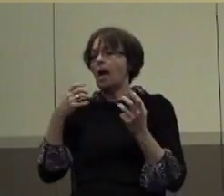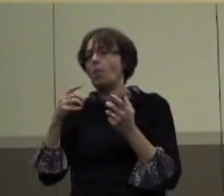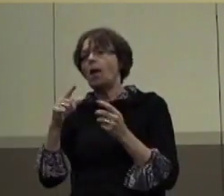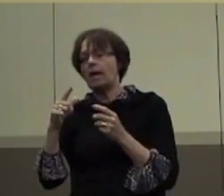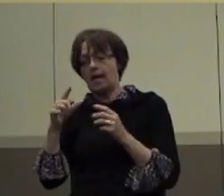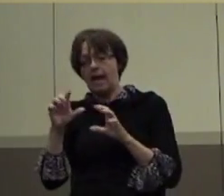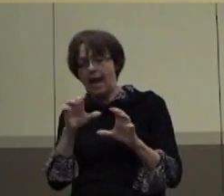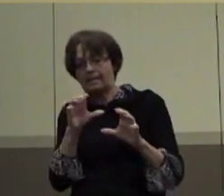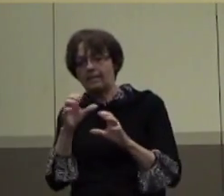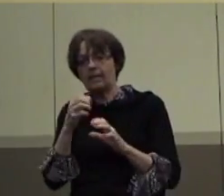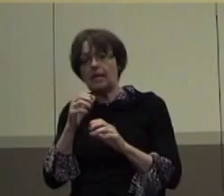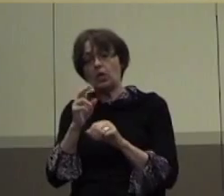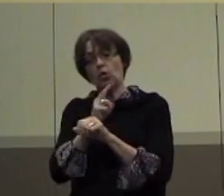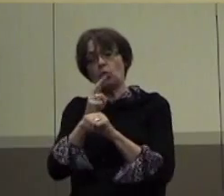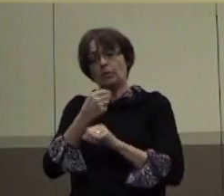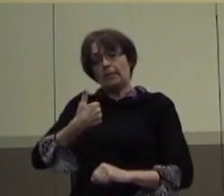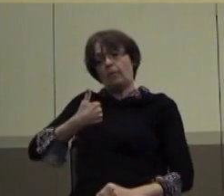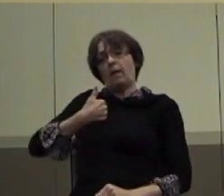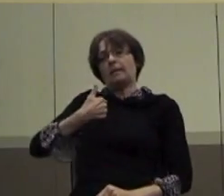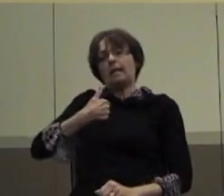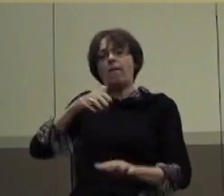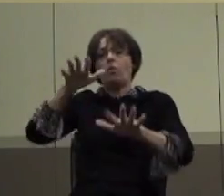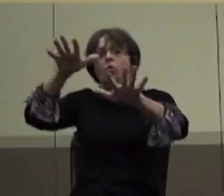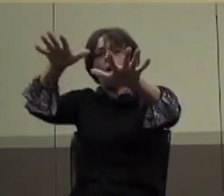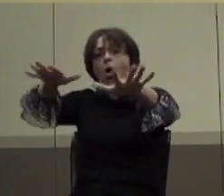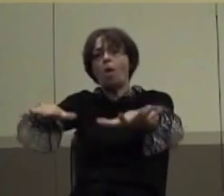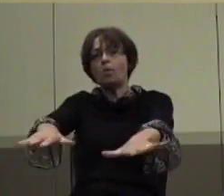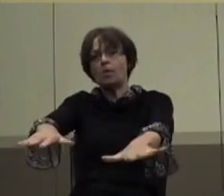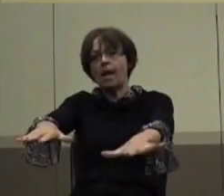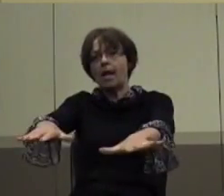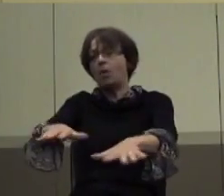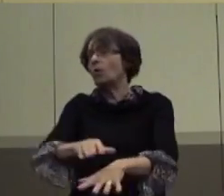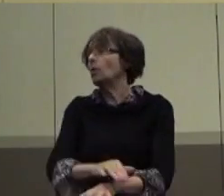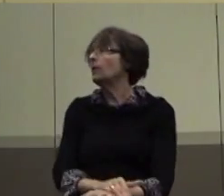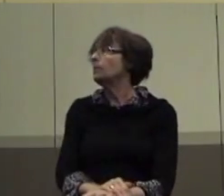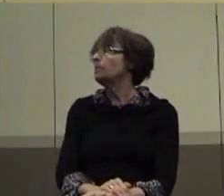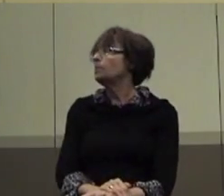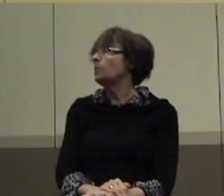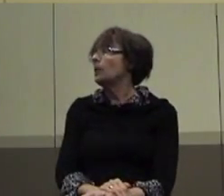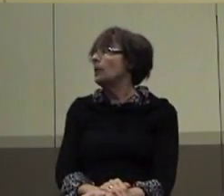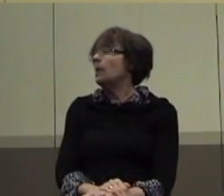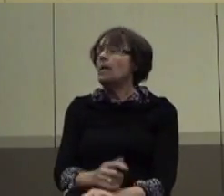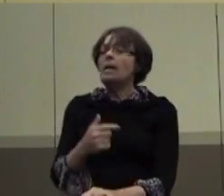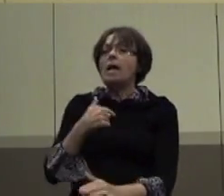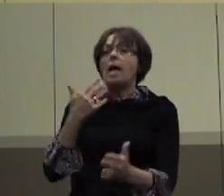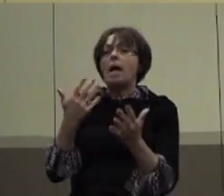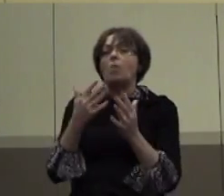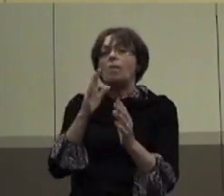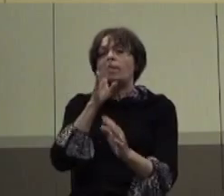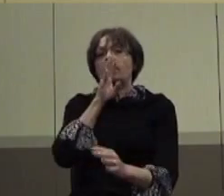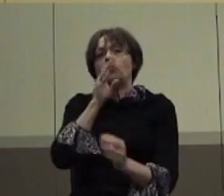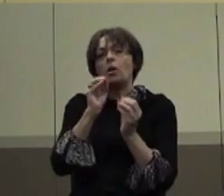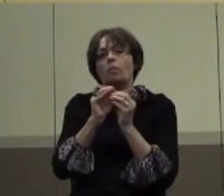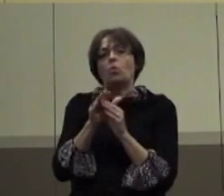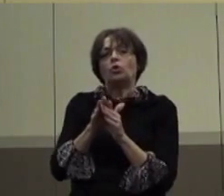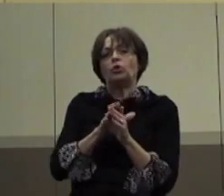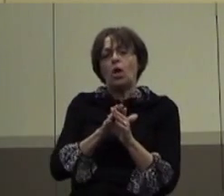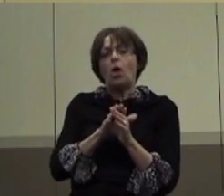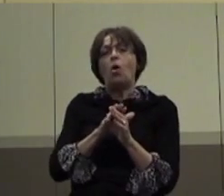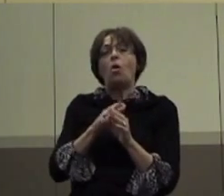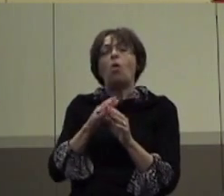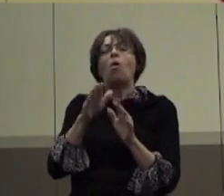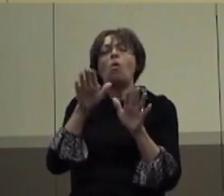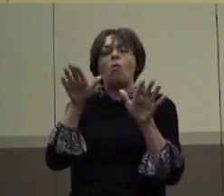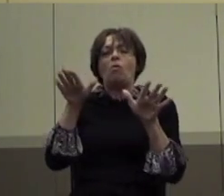actively, by using myself, calm her down. So I'm probably going to talk slower. I'm going to bring my voice